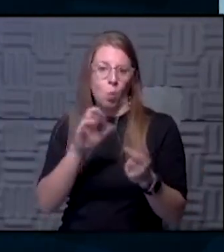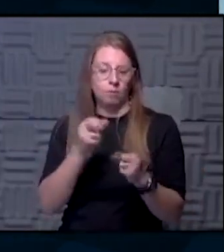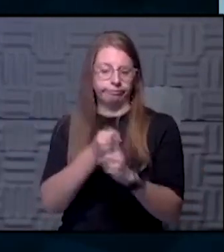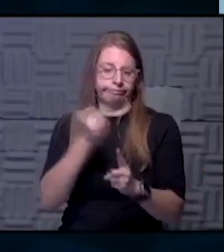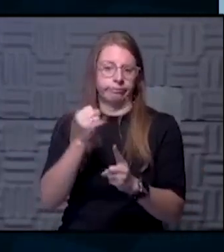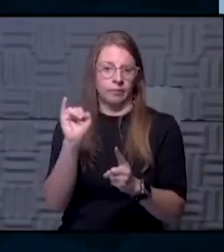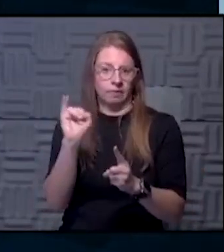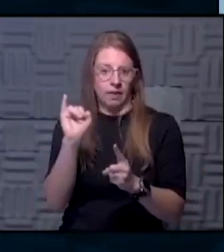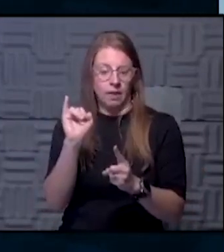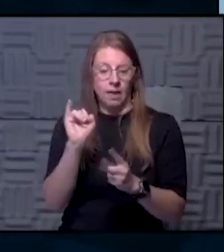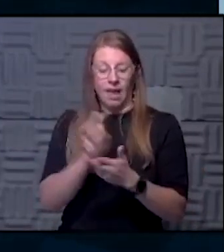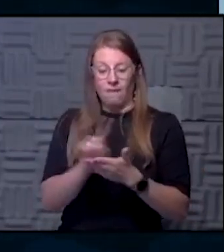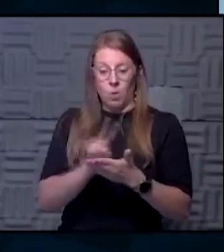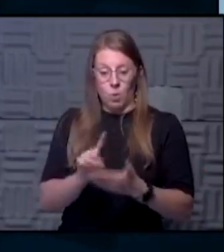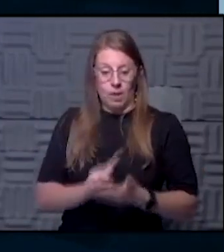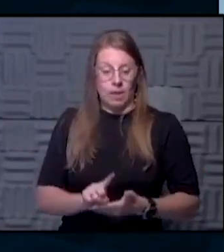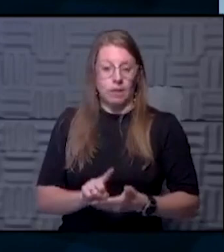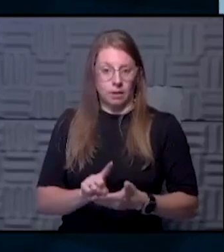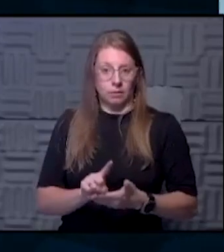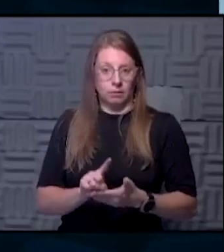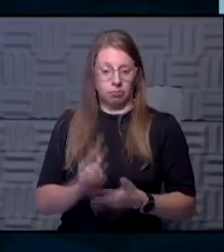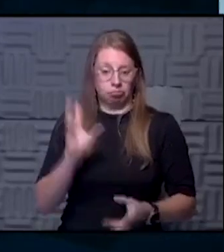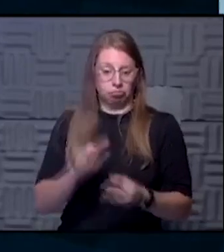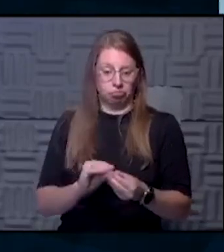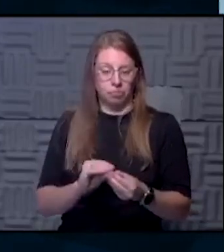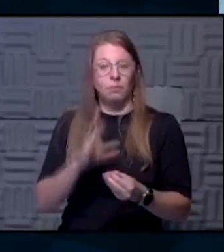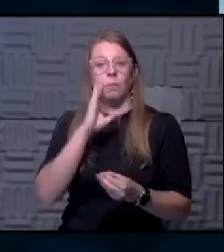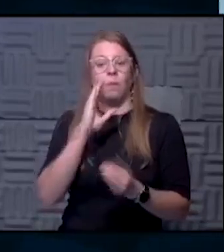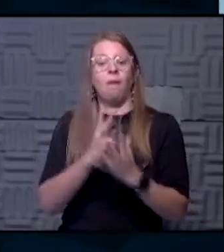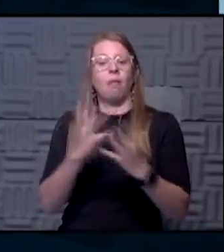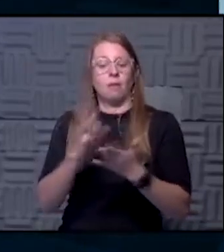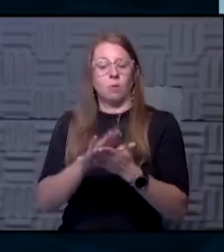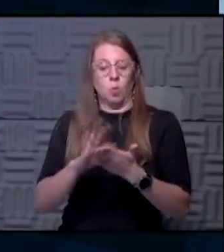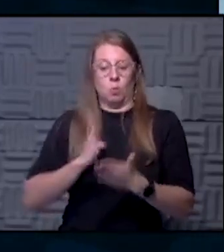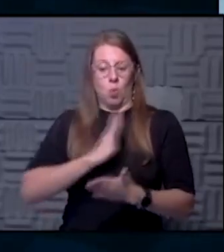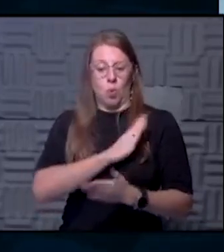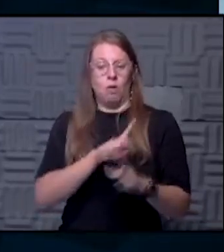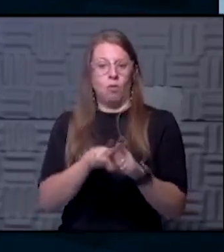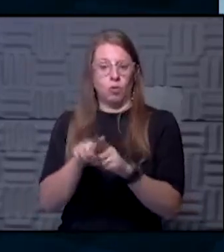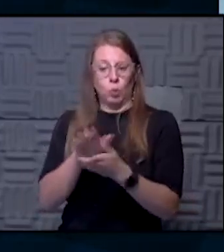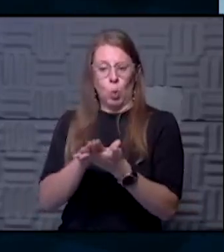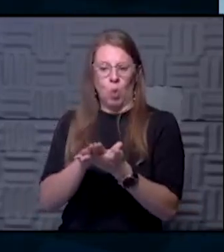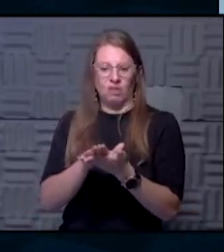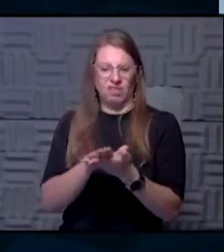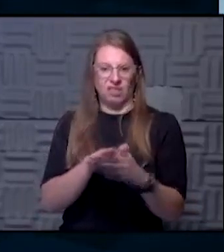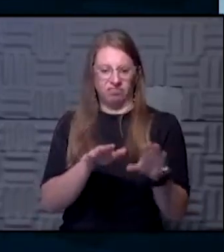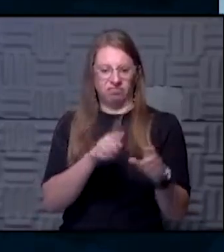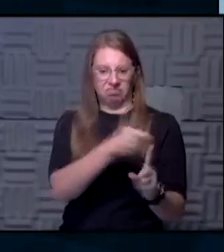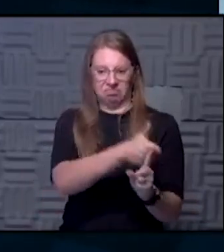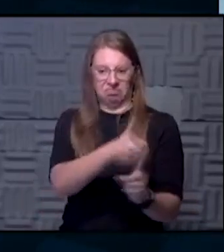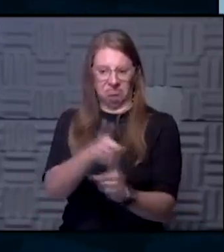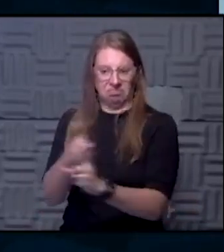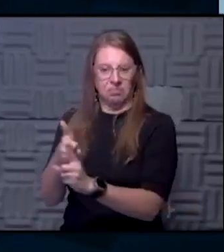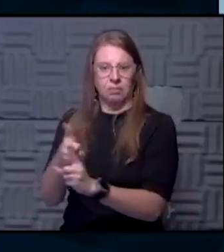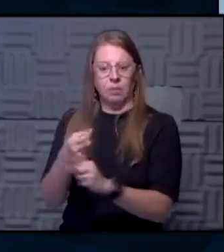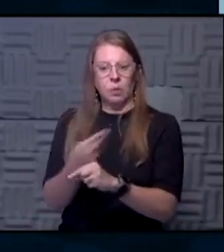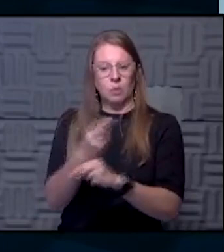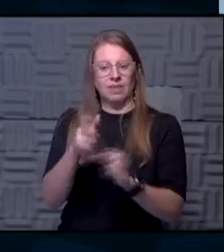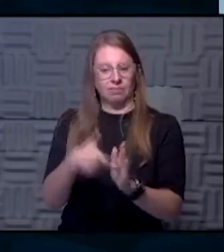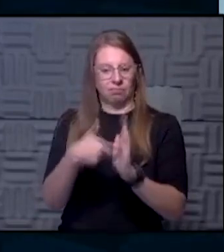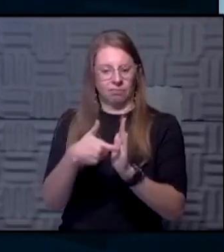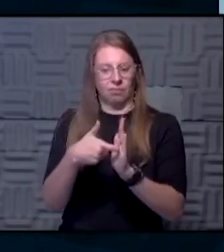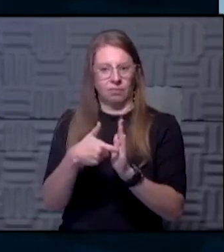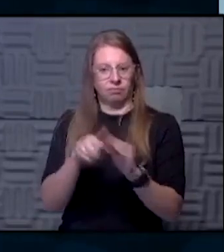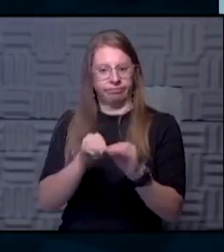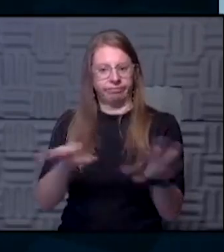by week. And I know a lot of school boards and schools themselves use this criteria that comes out